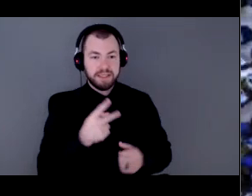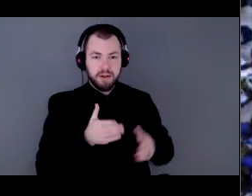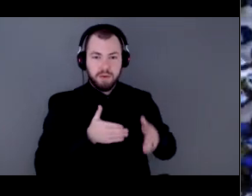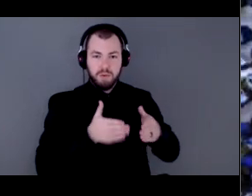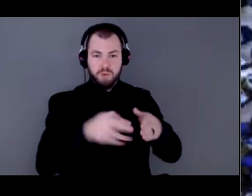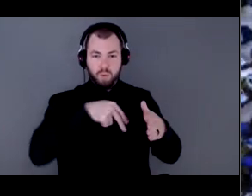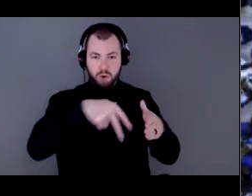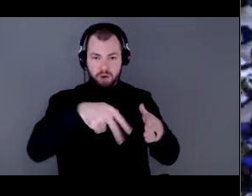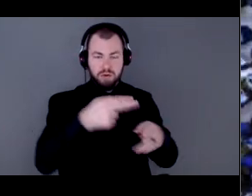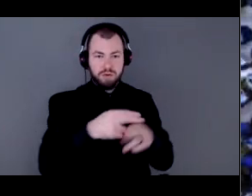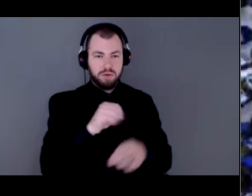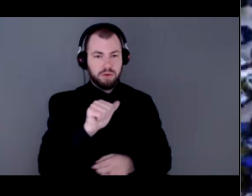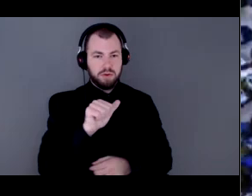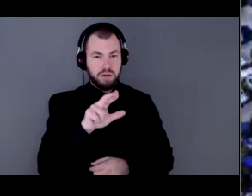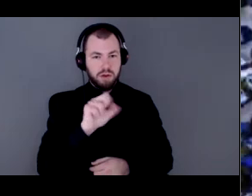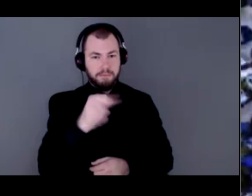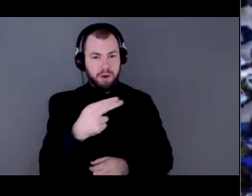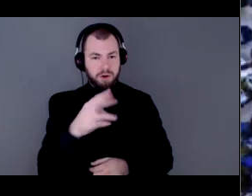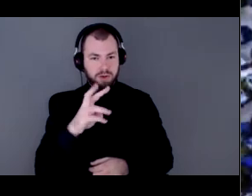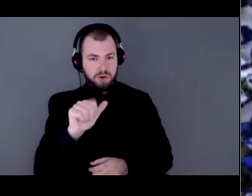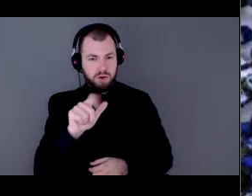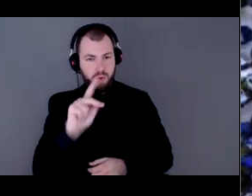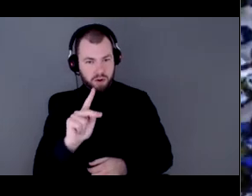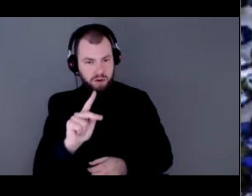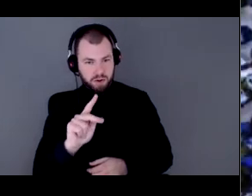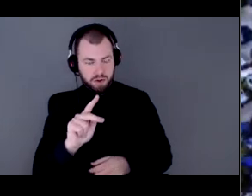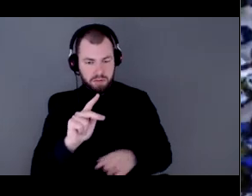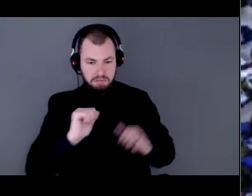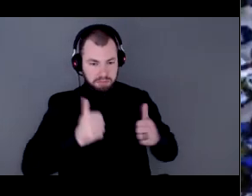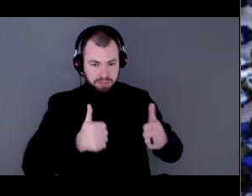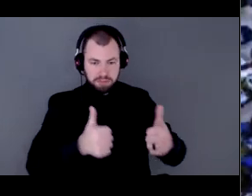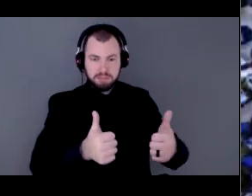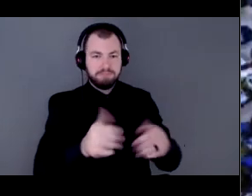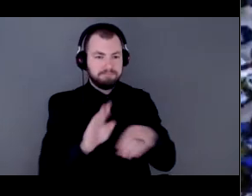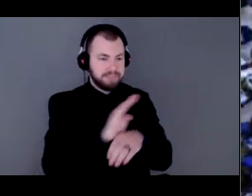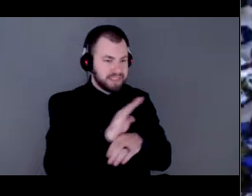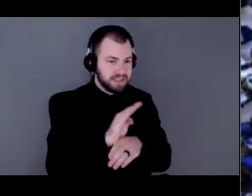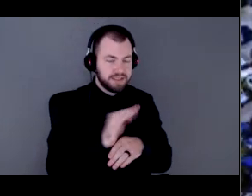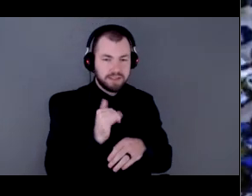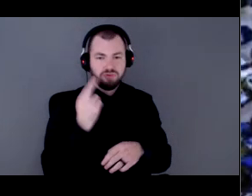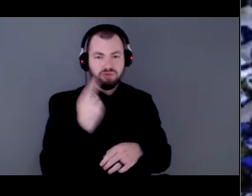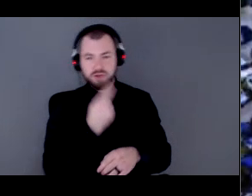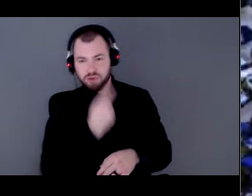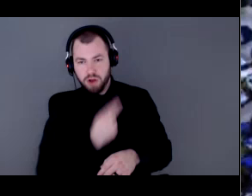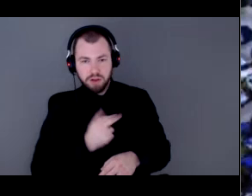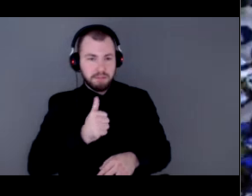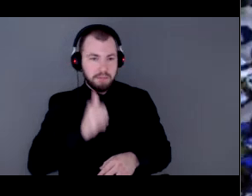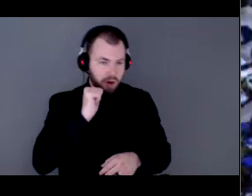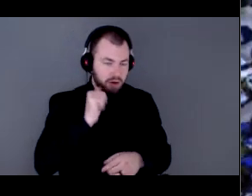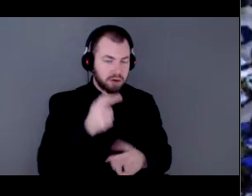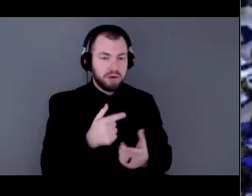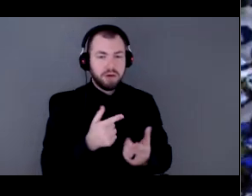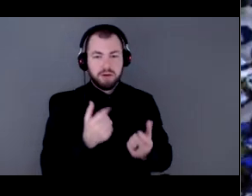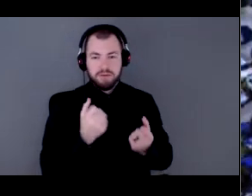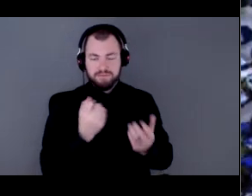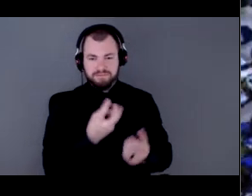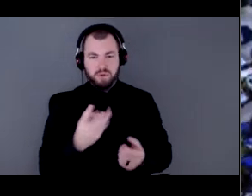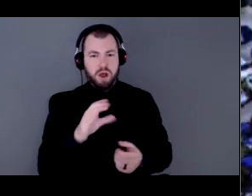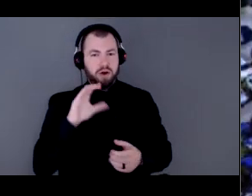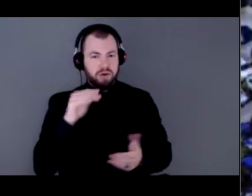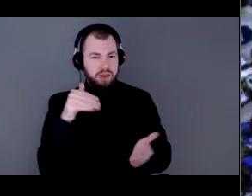Marsh Walk, and there it's that Marsh Walk is lined with businesses, mostly restaurants and bars, and hundreds of thousands of people use this Marsh Walk